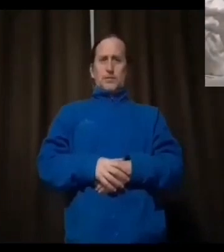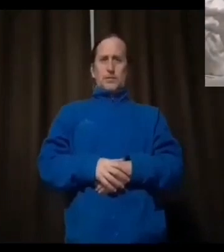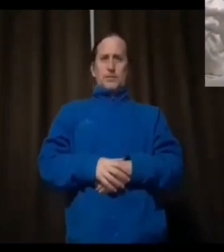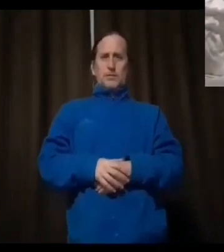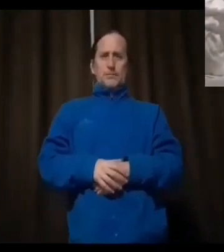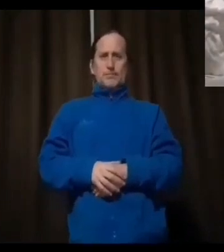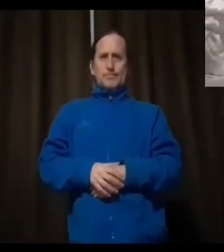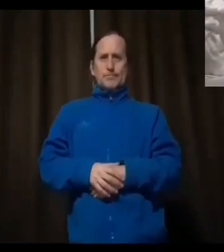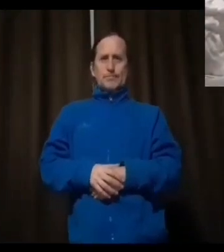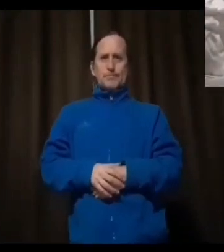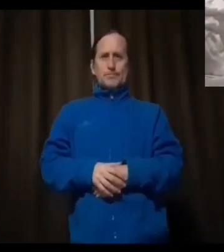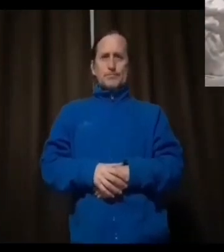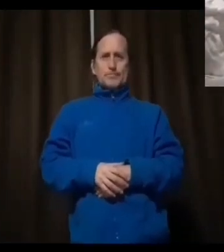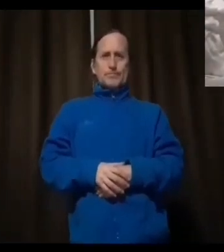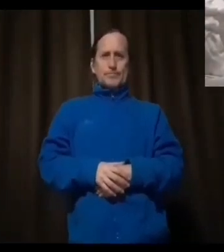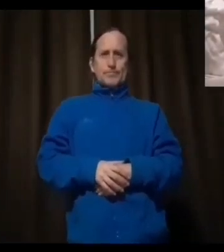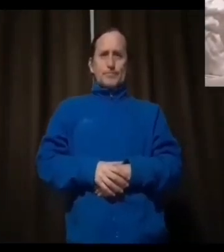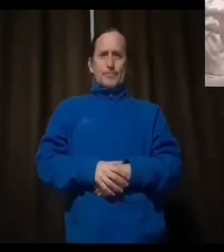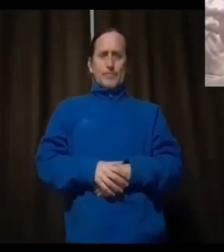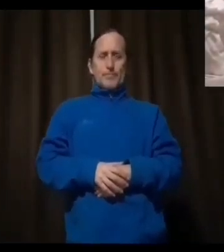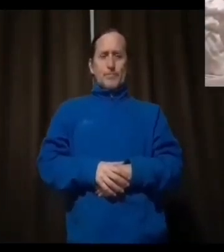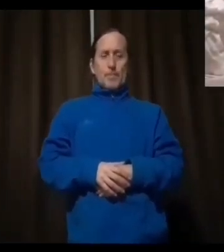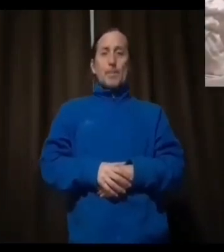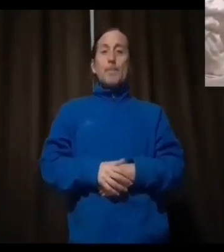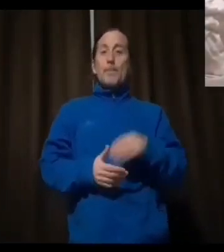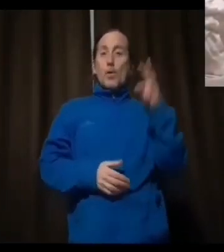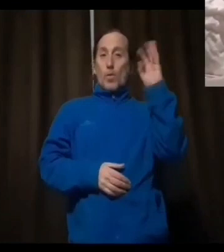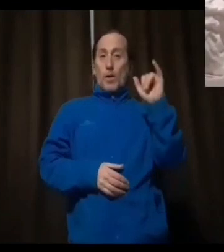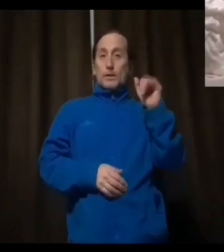Because time and matter have an inverse relationship in this experiment.